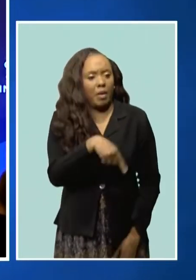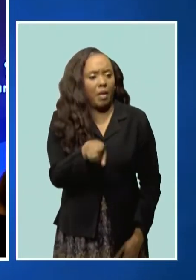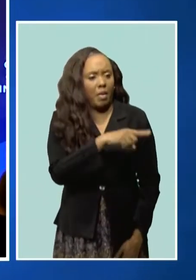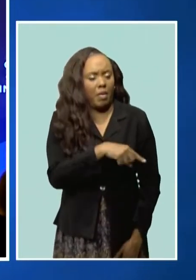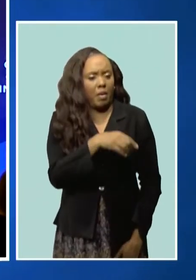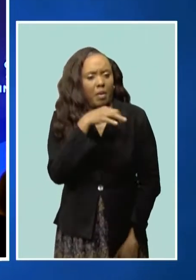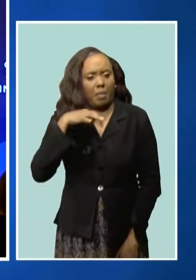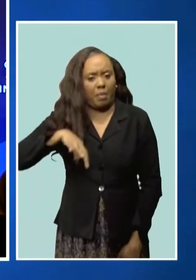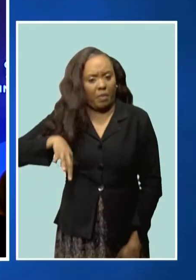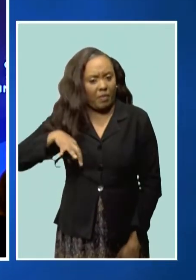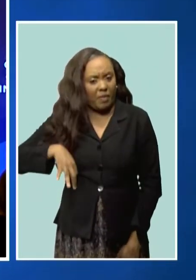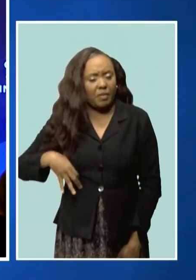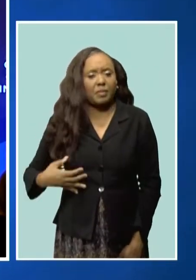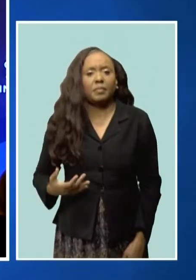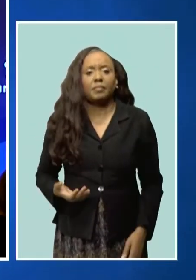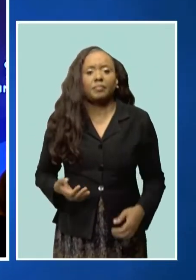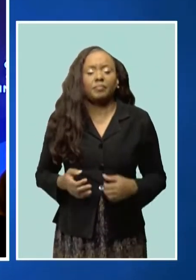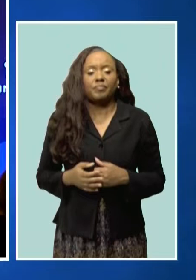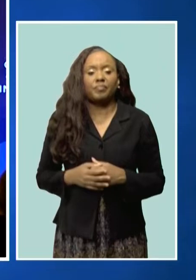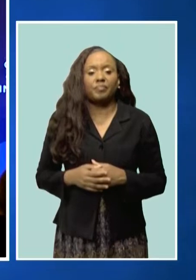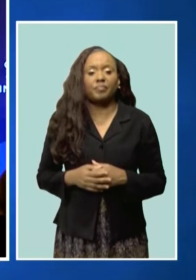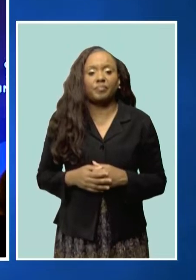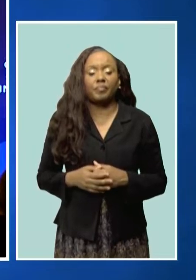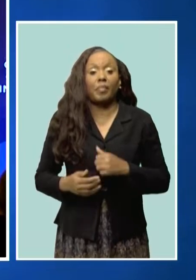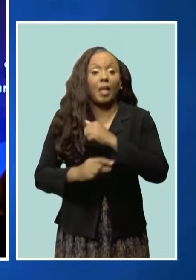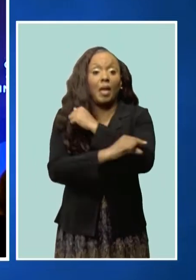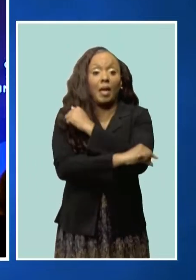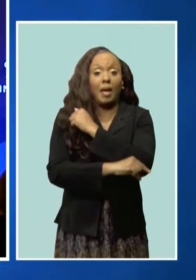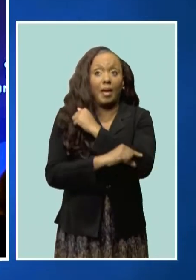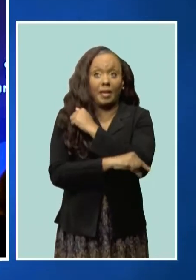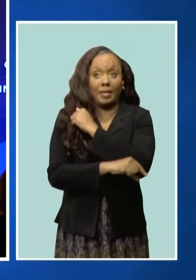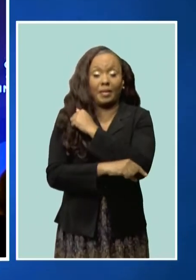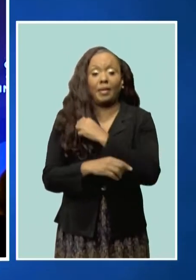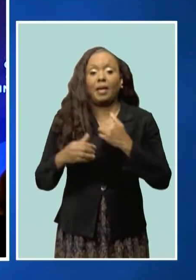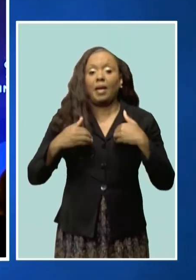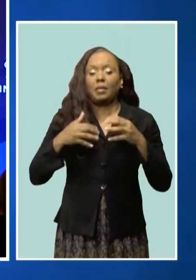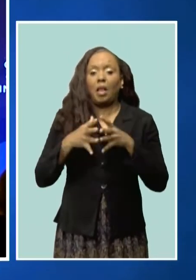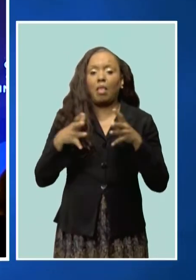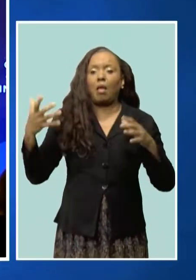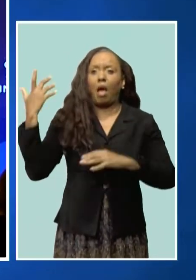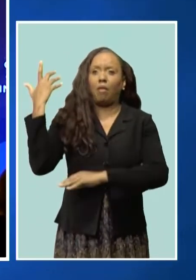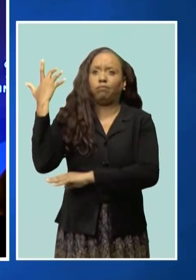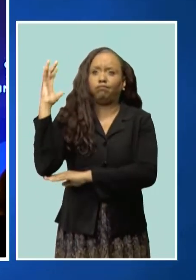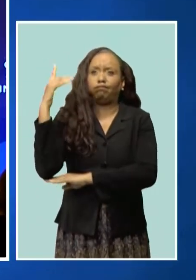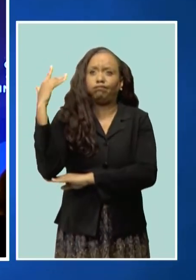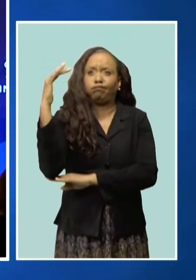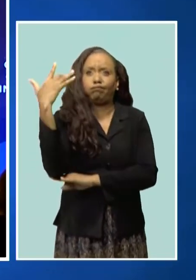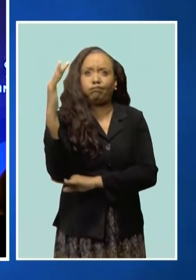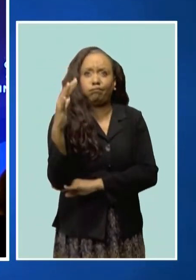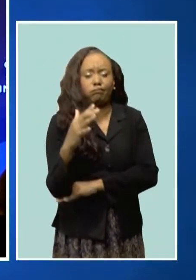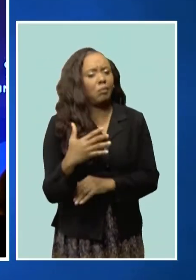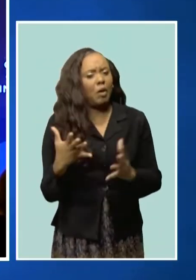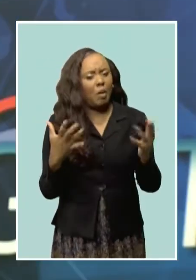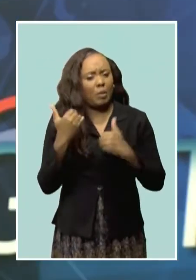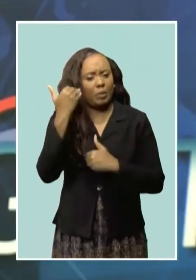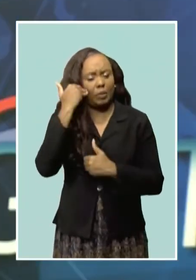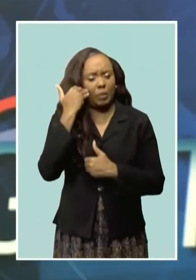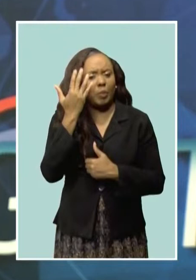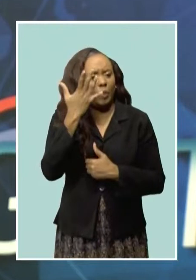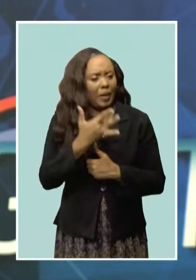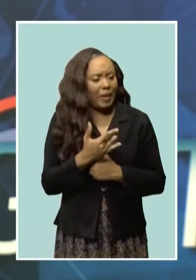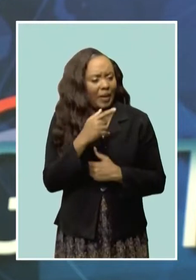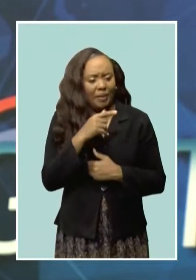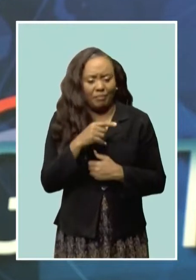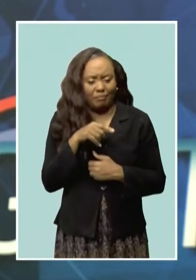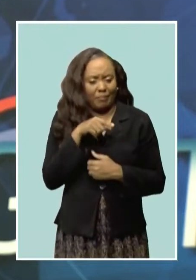what a Guyana, who has forests that are significant, will want to know.